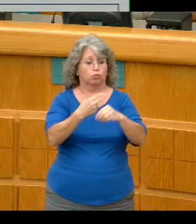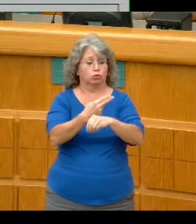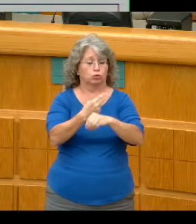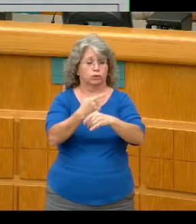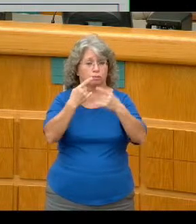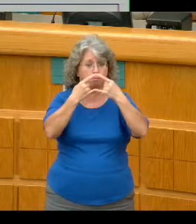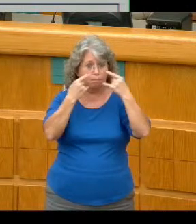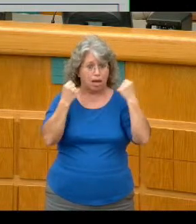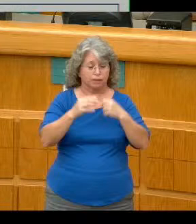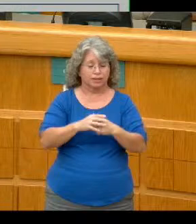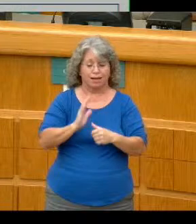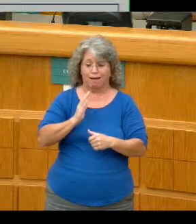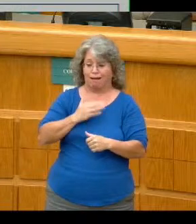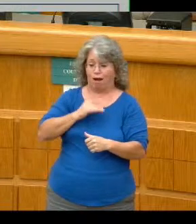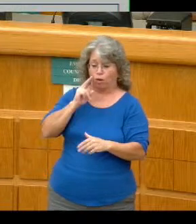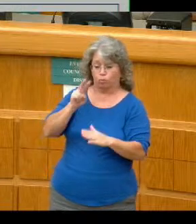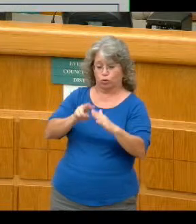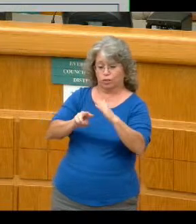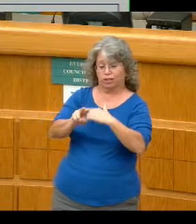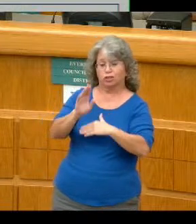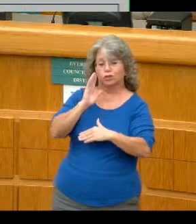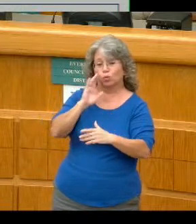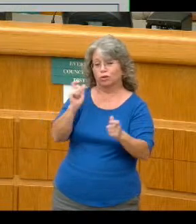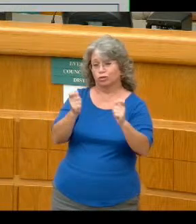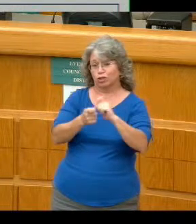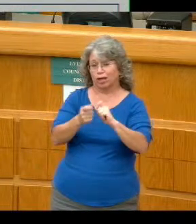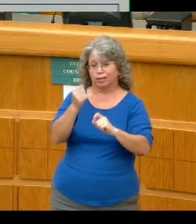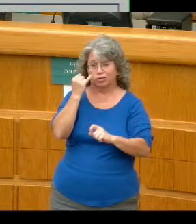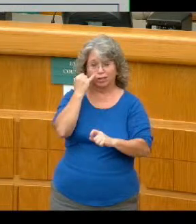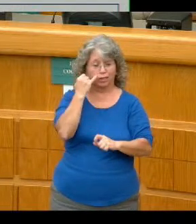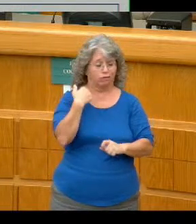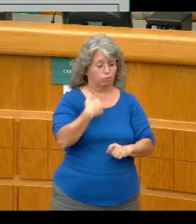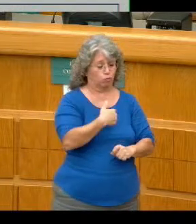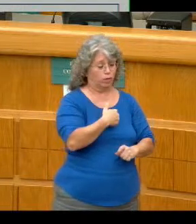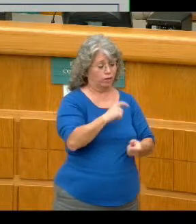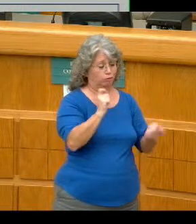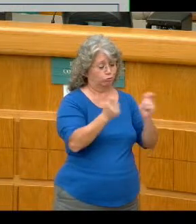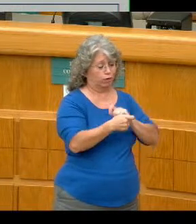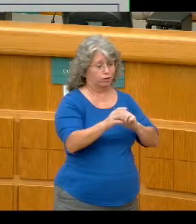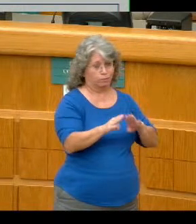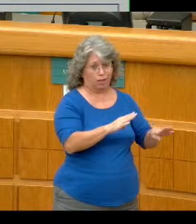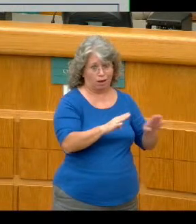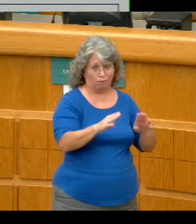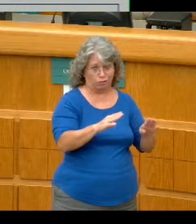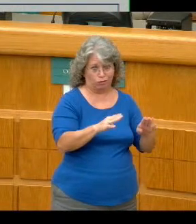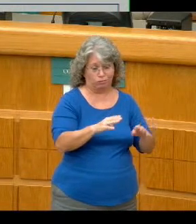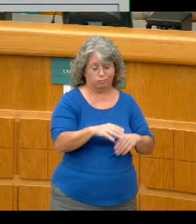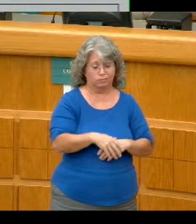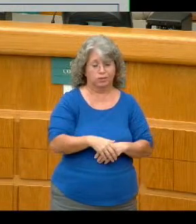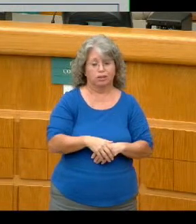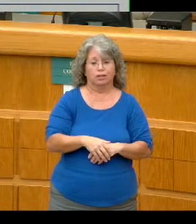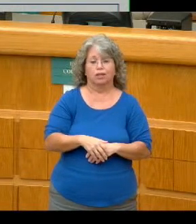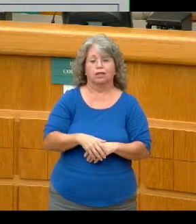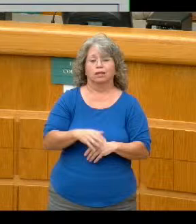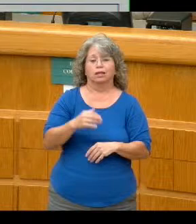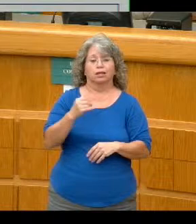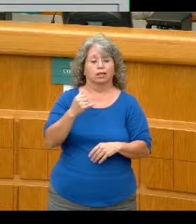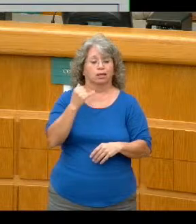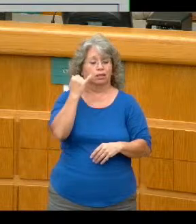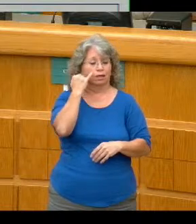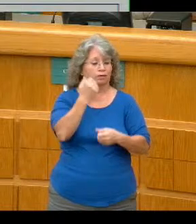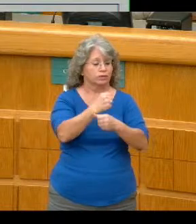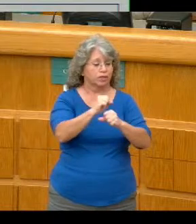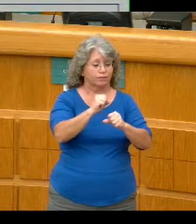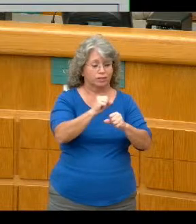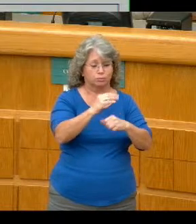projection is going to change when we change. If we change how often we're wearing masks, we change our behavior. If restrictions